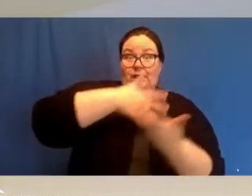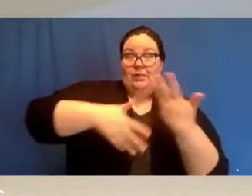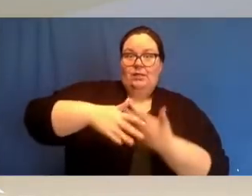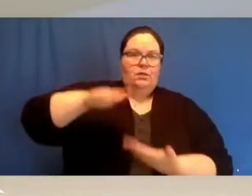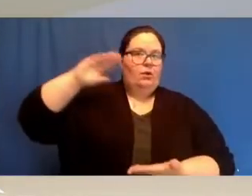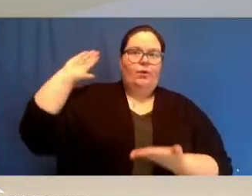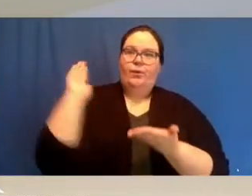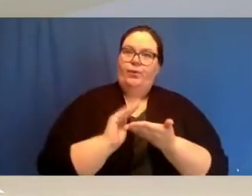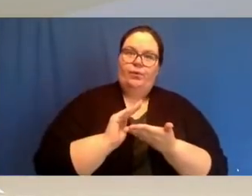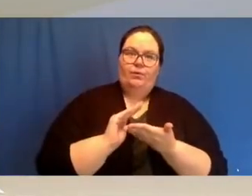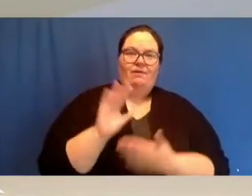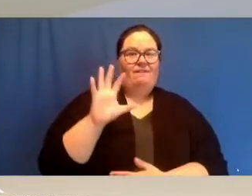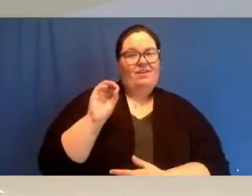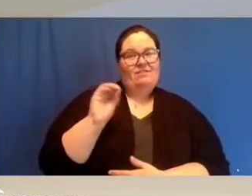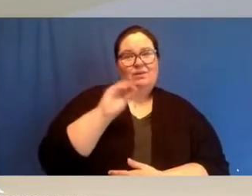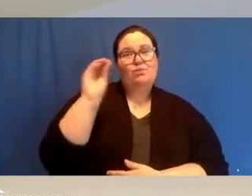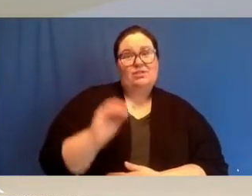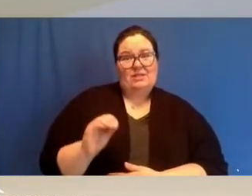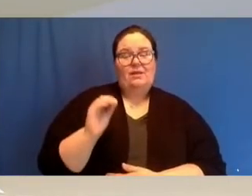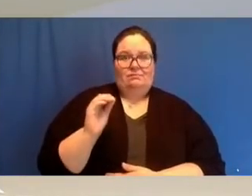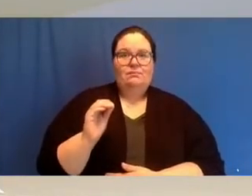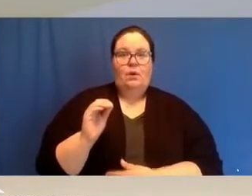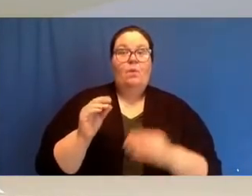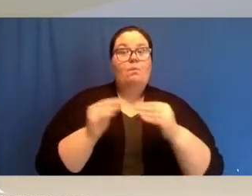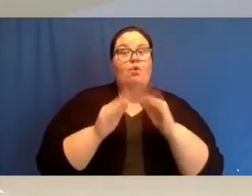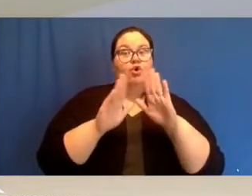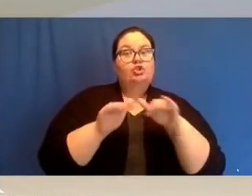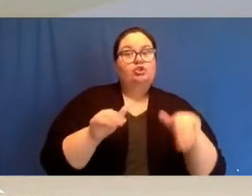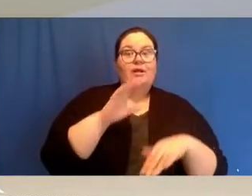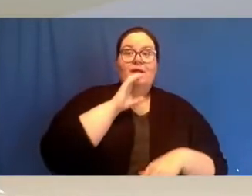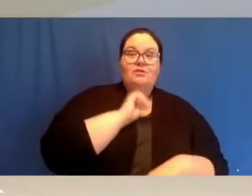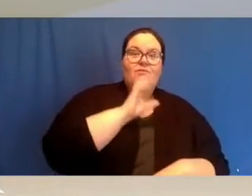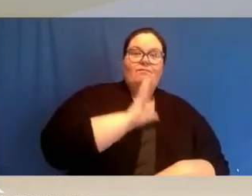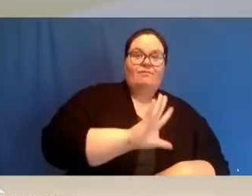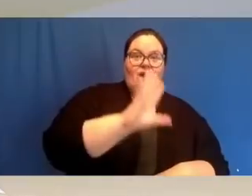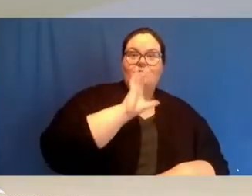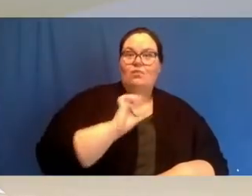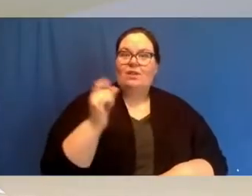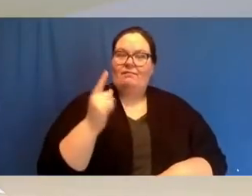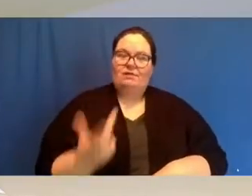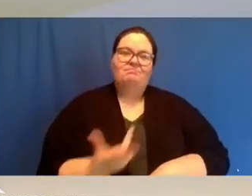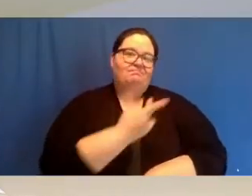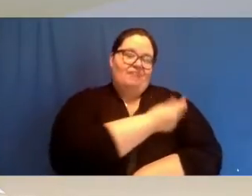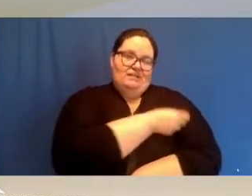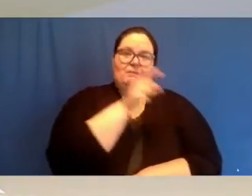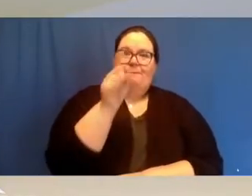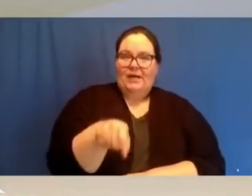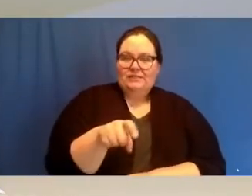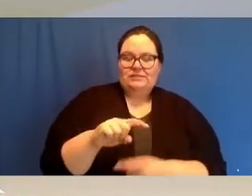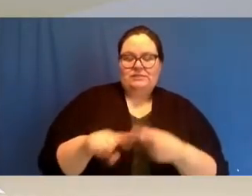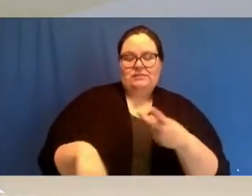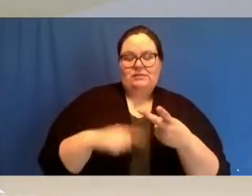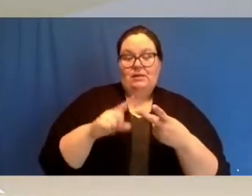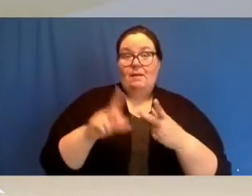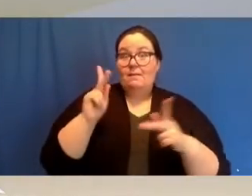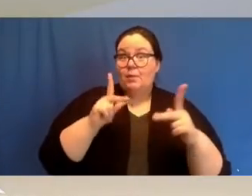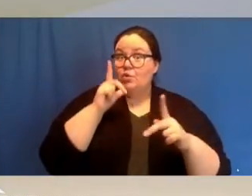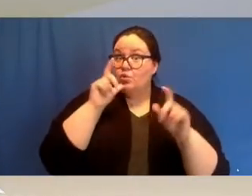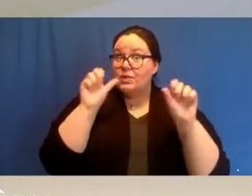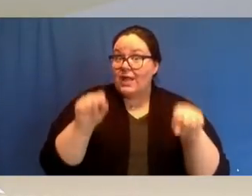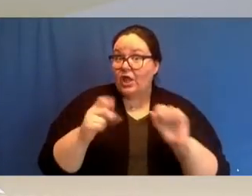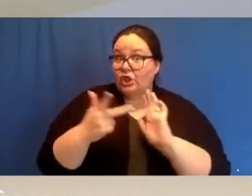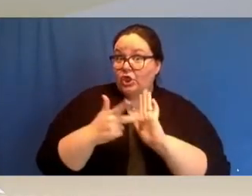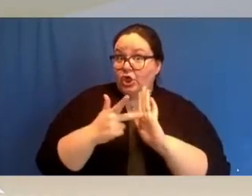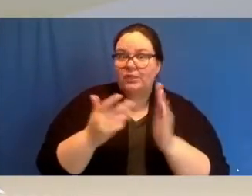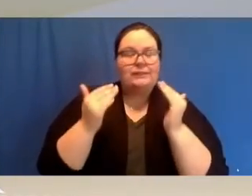least 50%. We need more children aged 5 to 11 immunized. We need more people who are eligible to get their